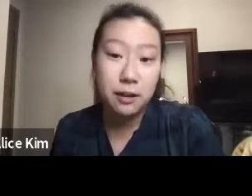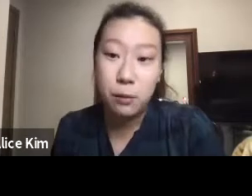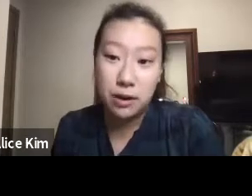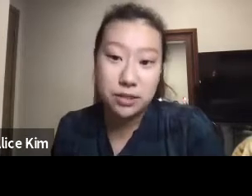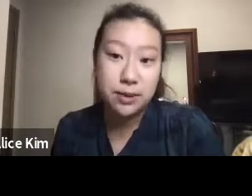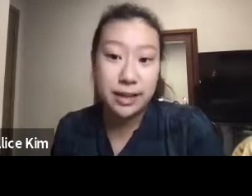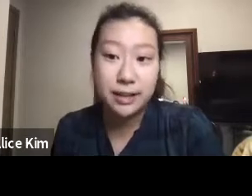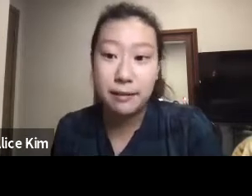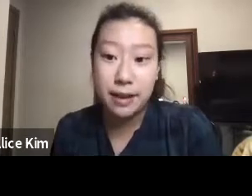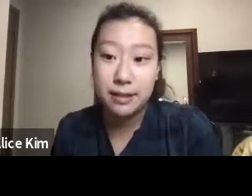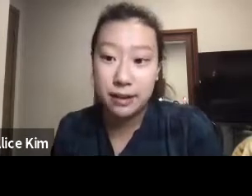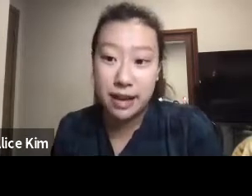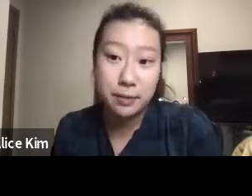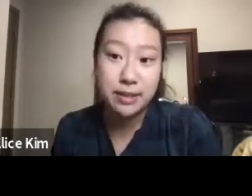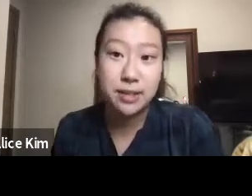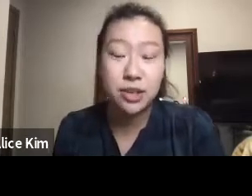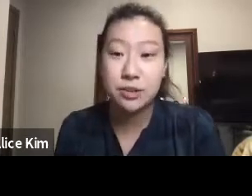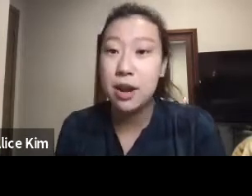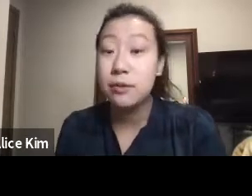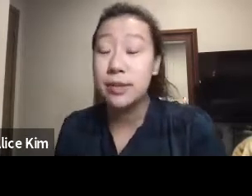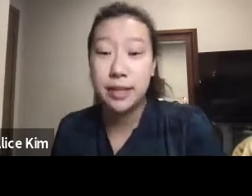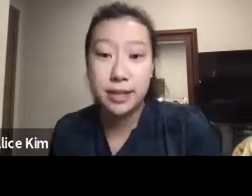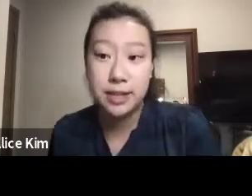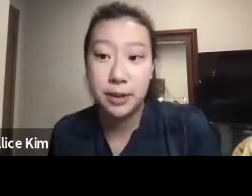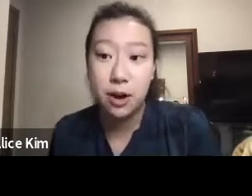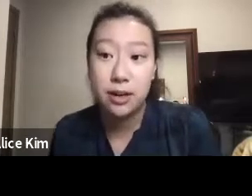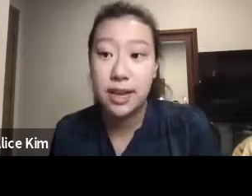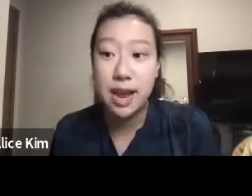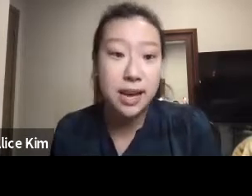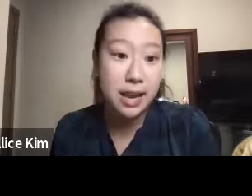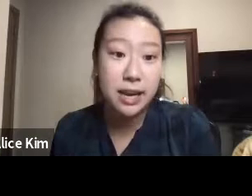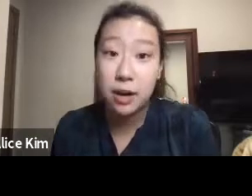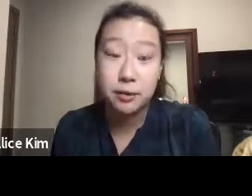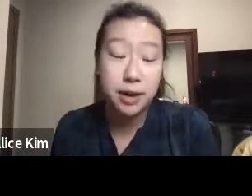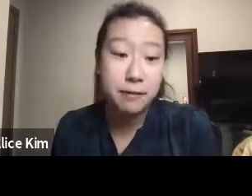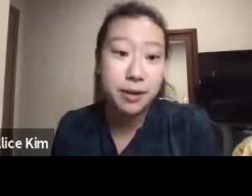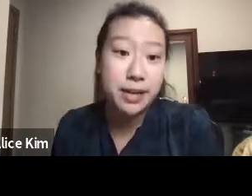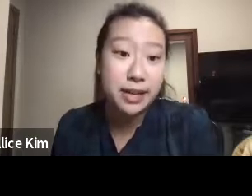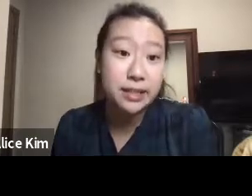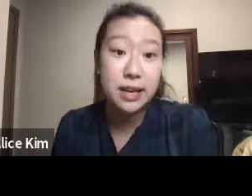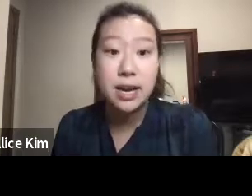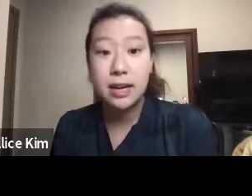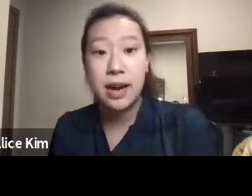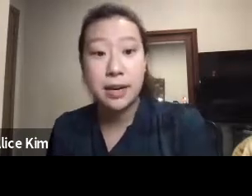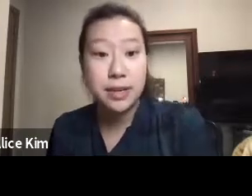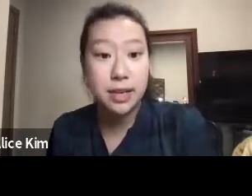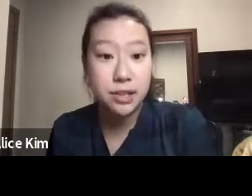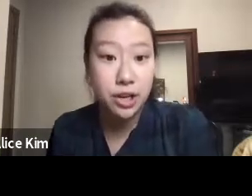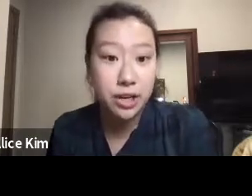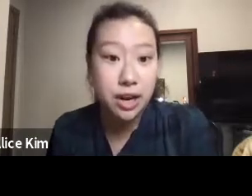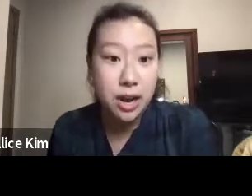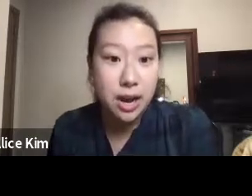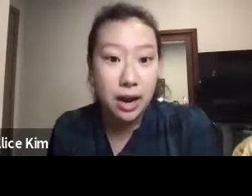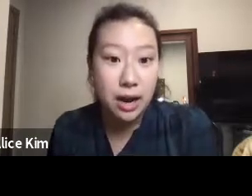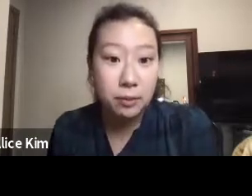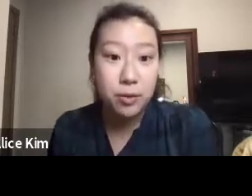it has all of the wellness related events on campus, such as resilience seminars, AA and other recovery meetings, guided